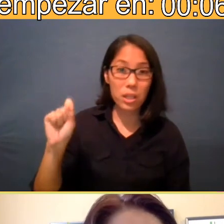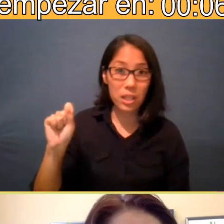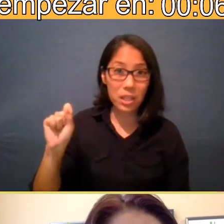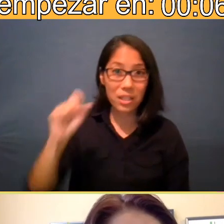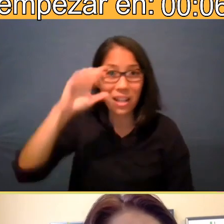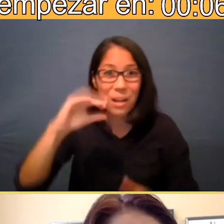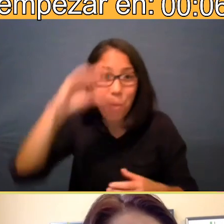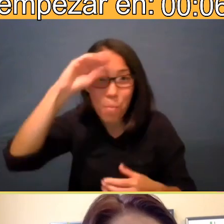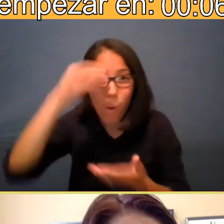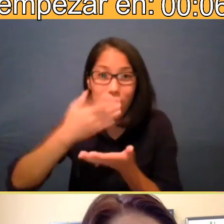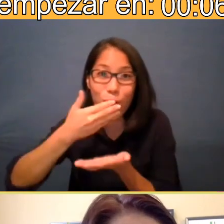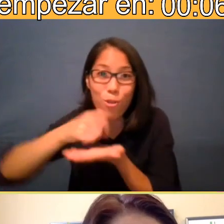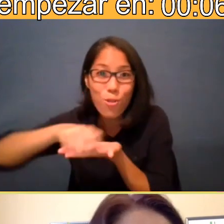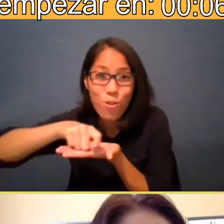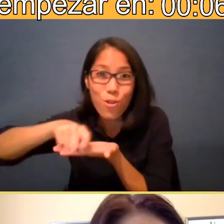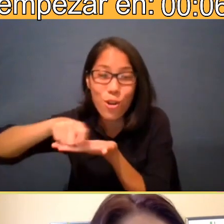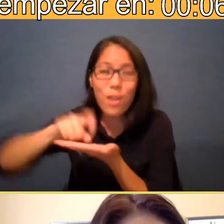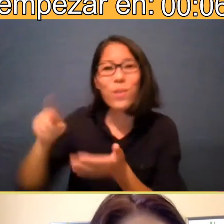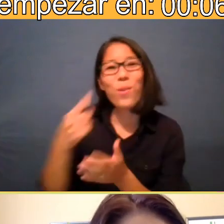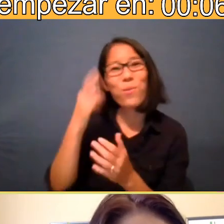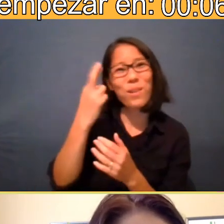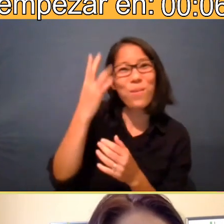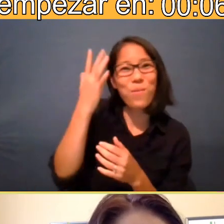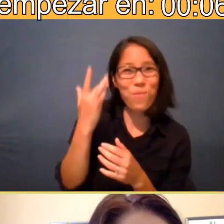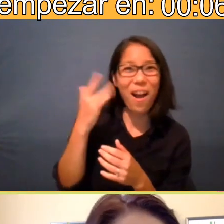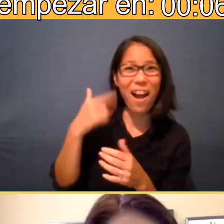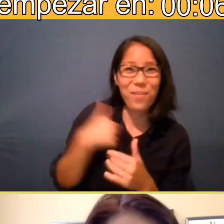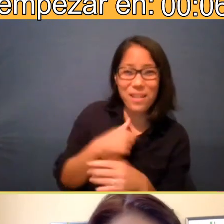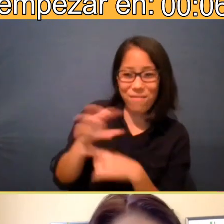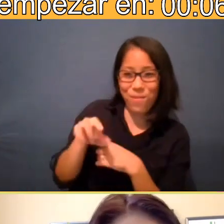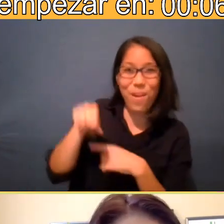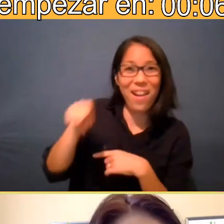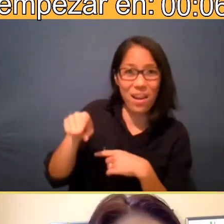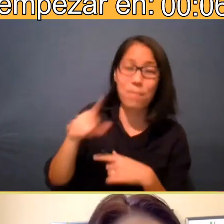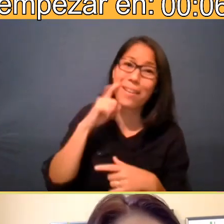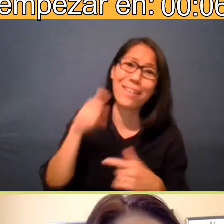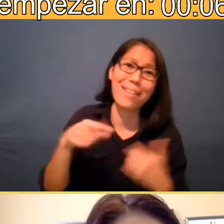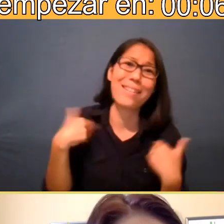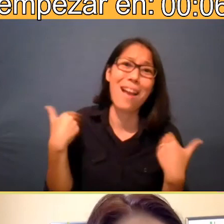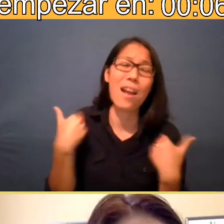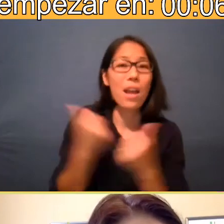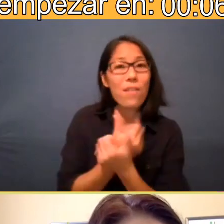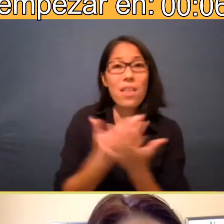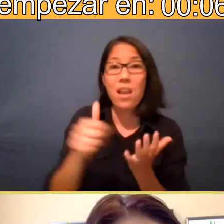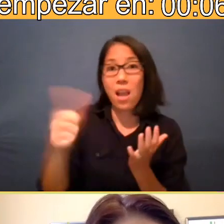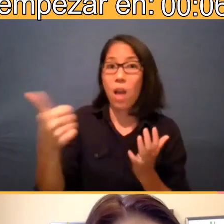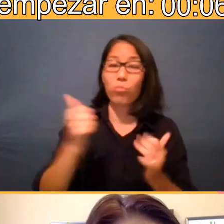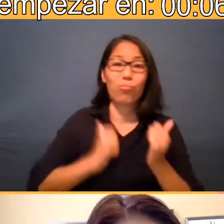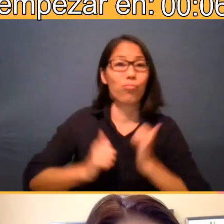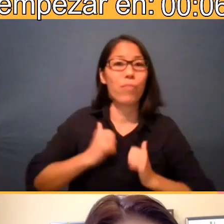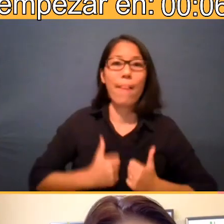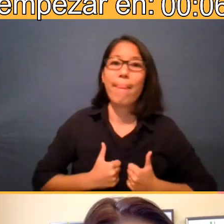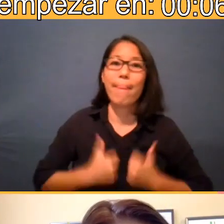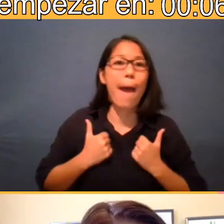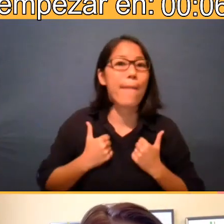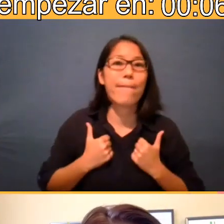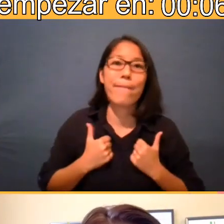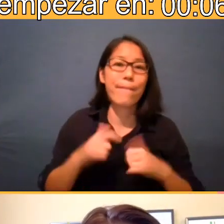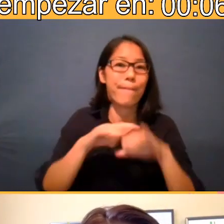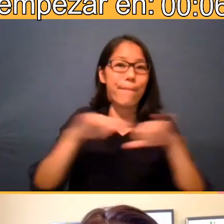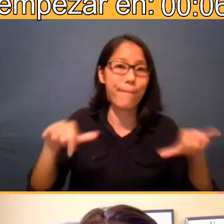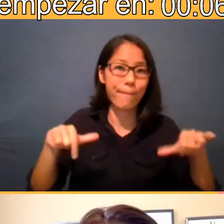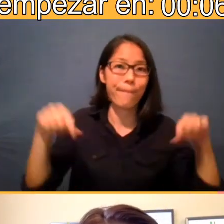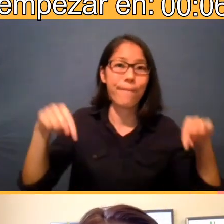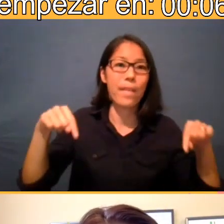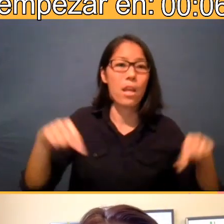the only reason we recorded Maceo's sections is just because he was so young. Everything else was performed live. Mm-hmm. And where